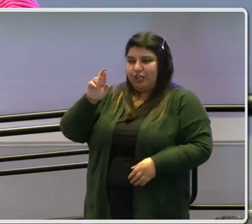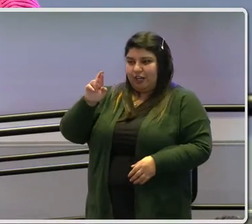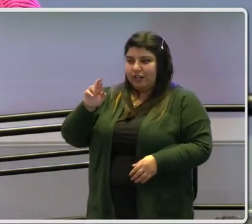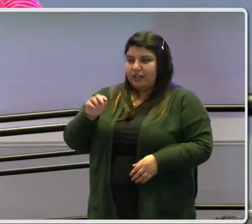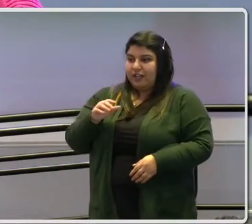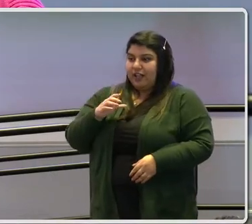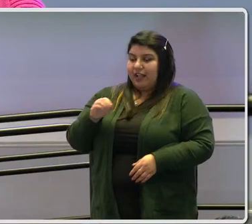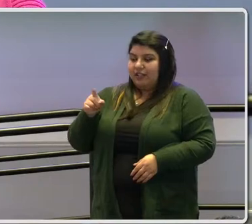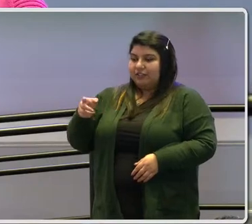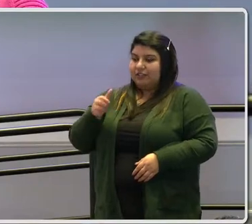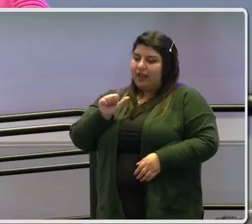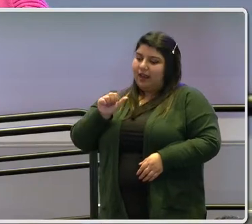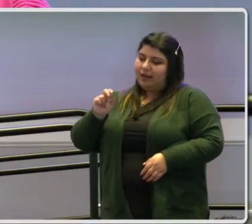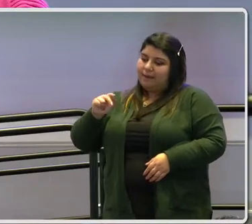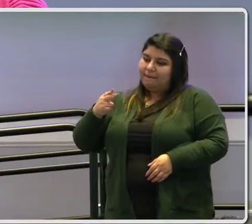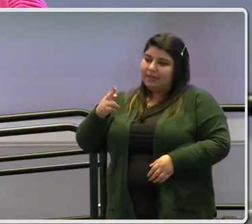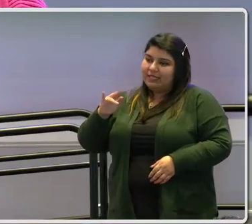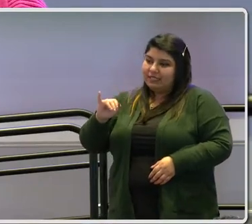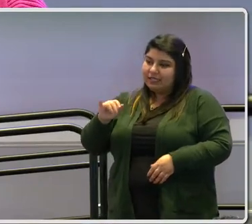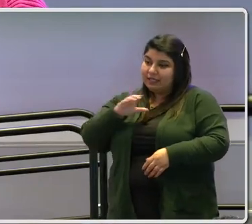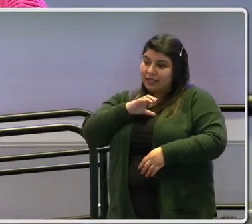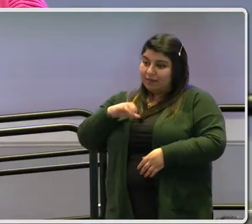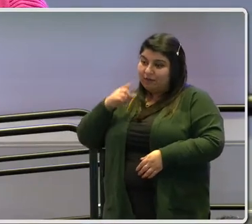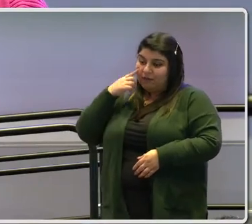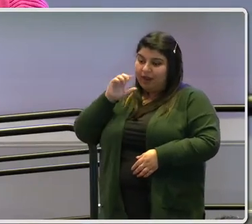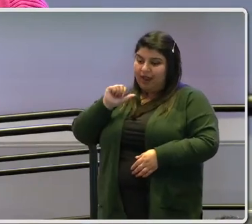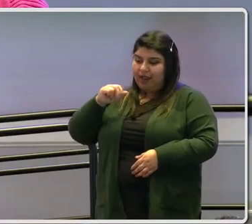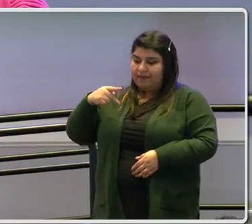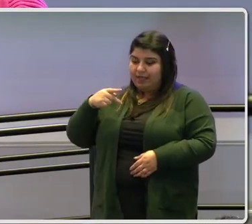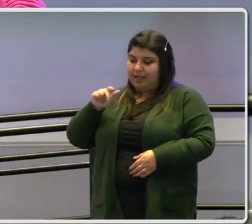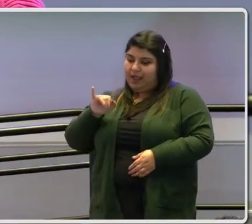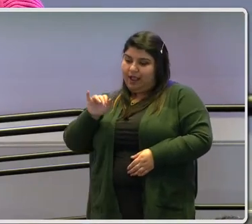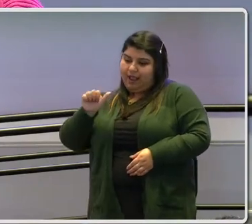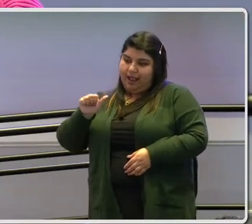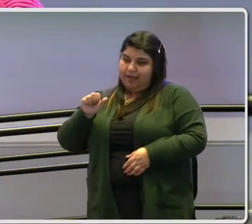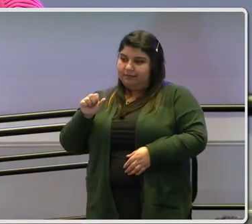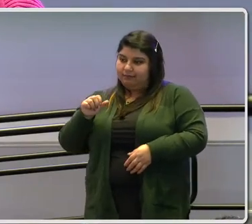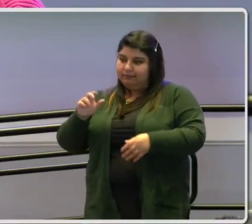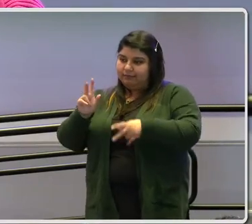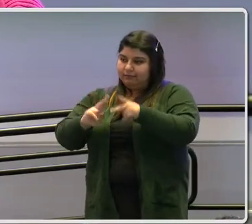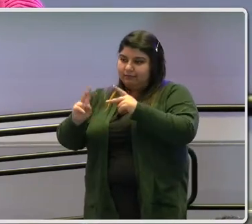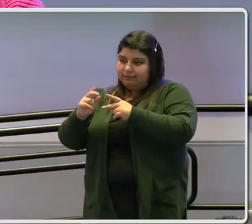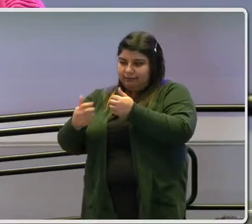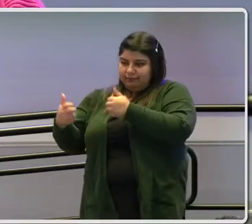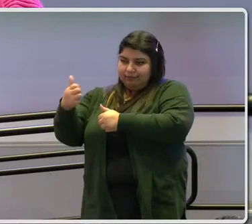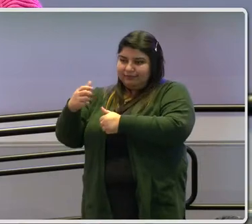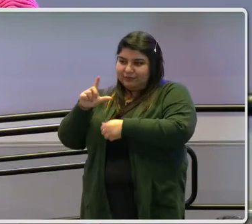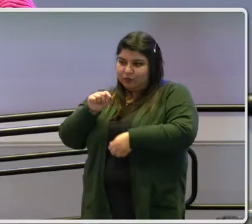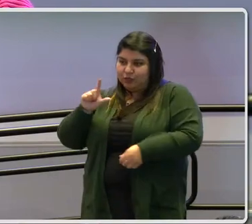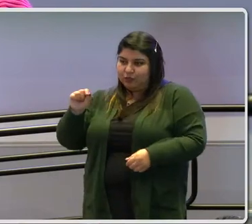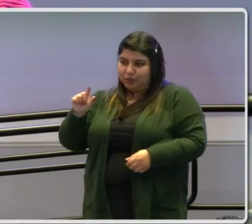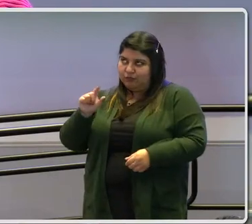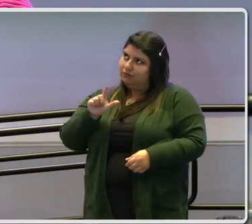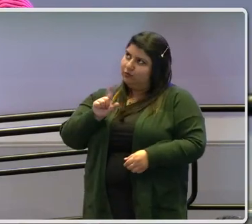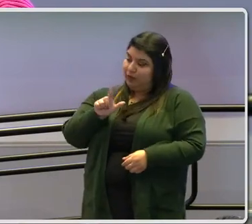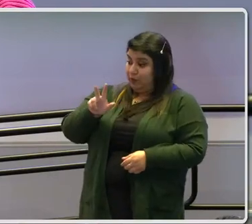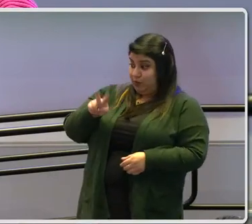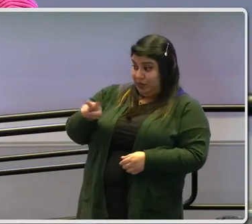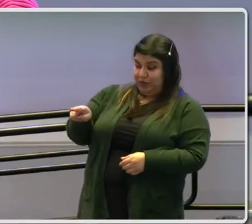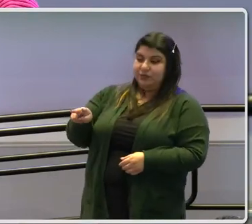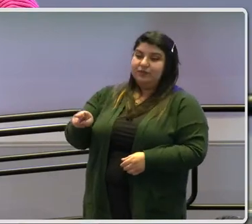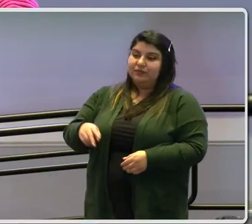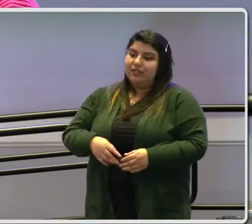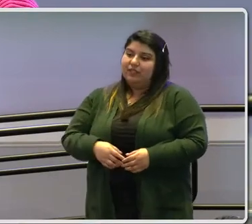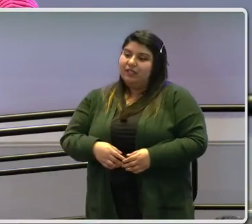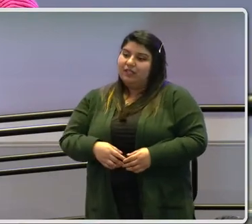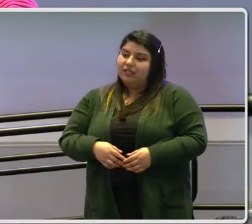to the ANAPESI Steering Committee for APIA Scholars in 2022, a national organization which is